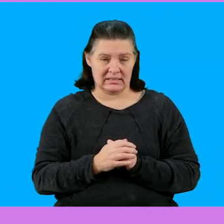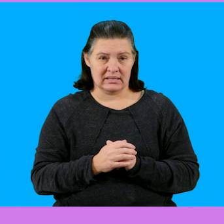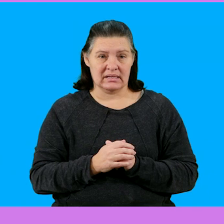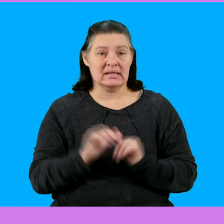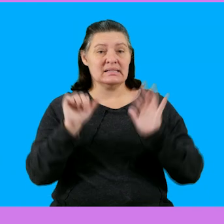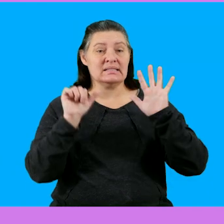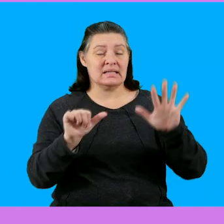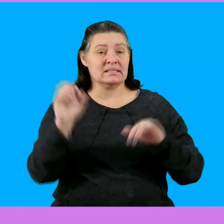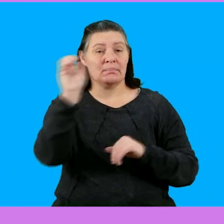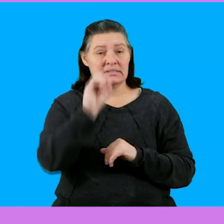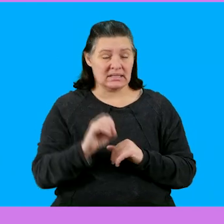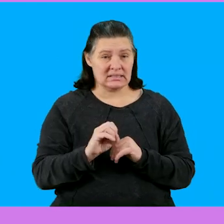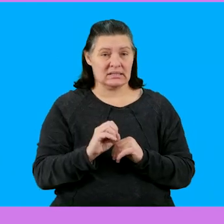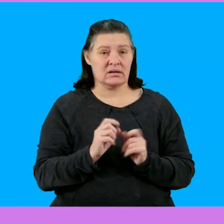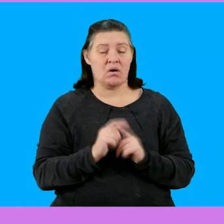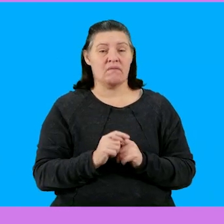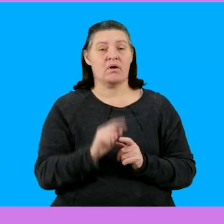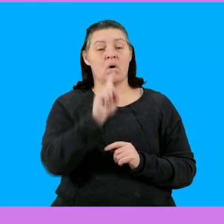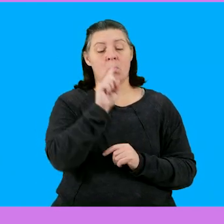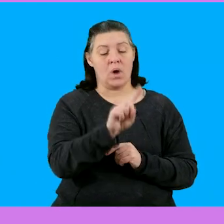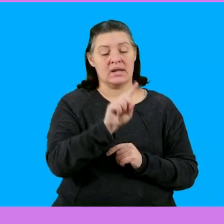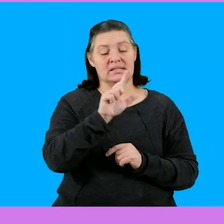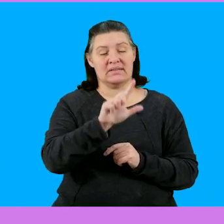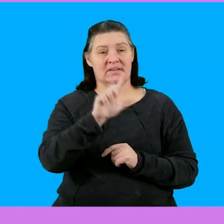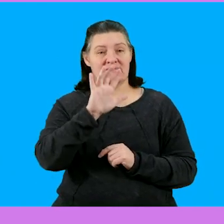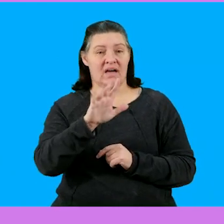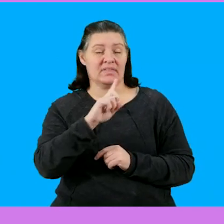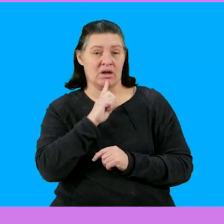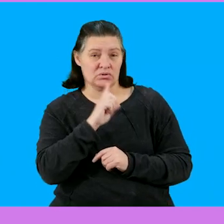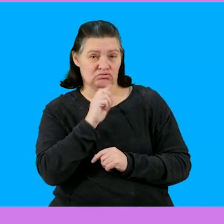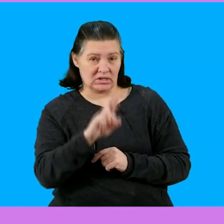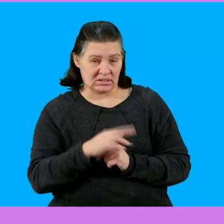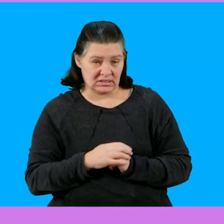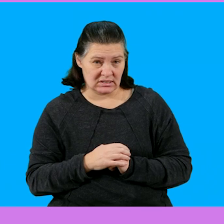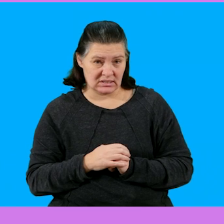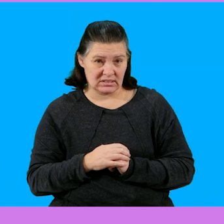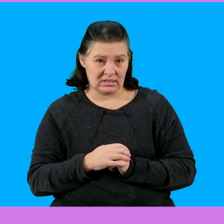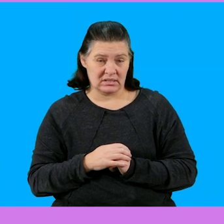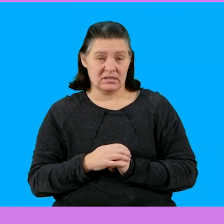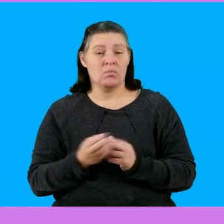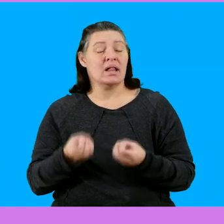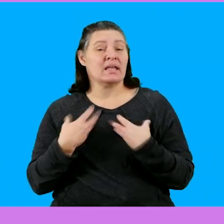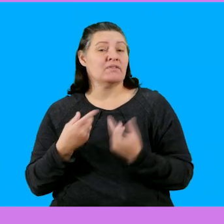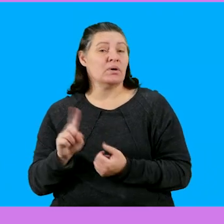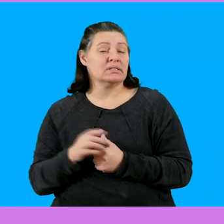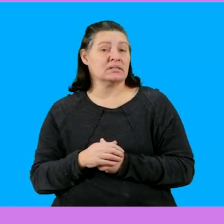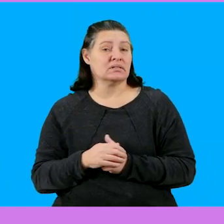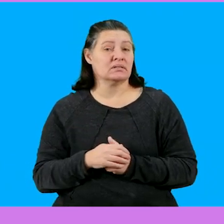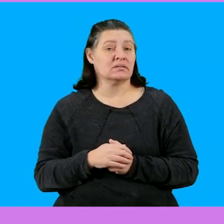So 6% of 175,000 Rand Okay, so what will that give